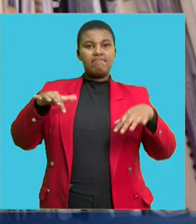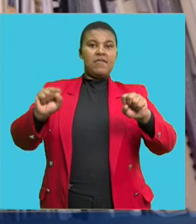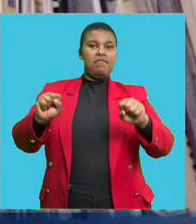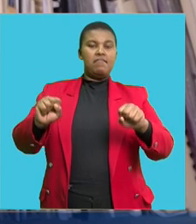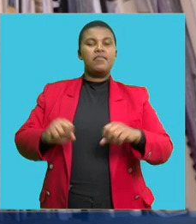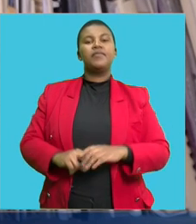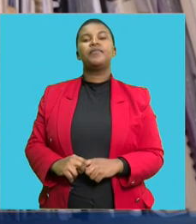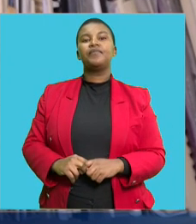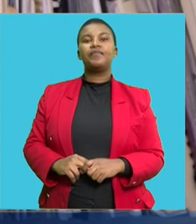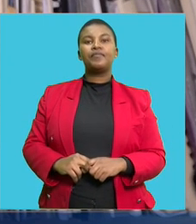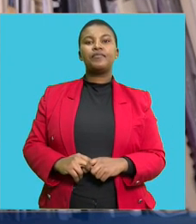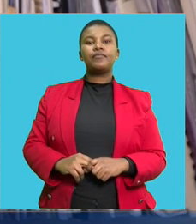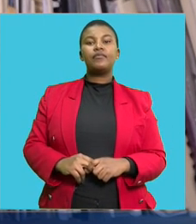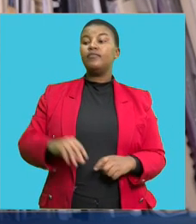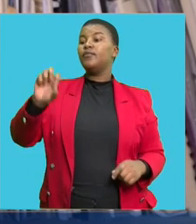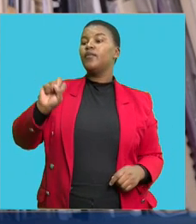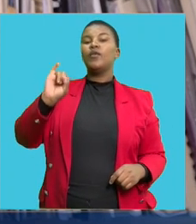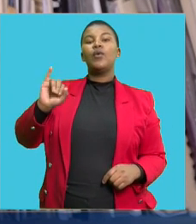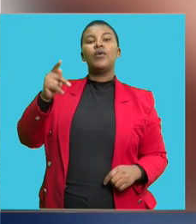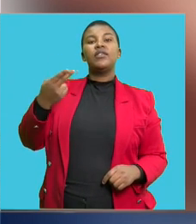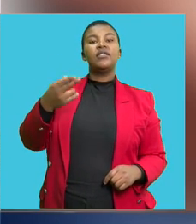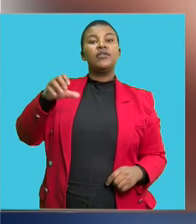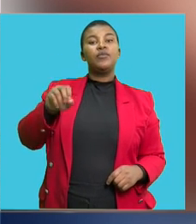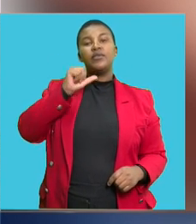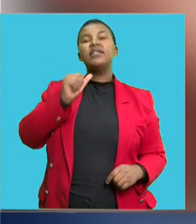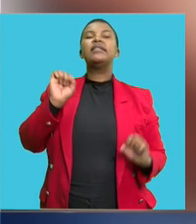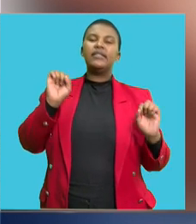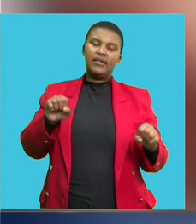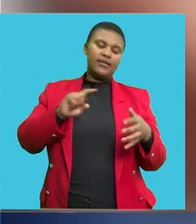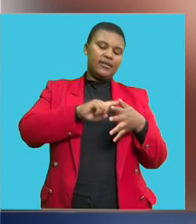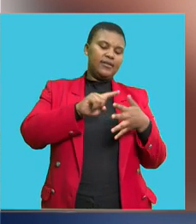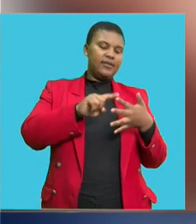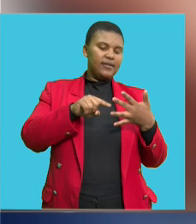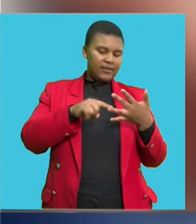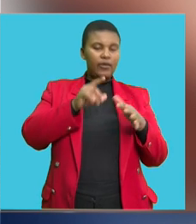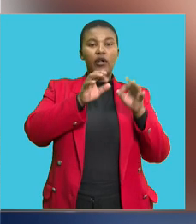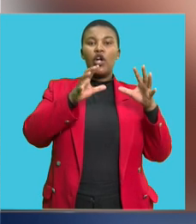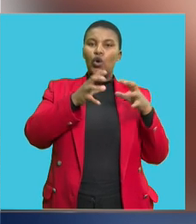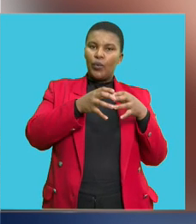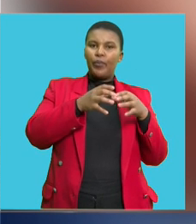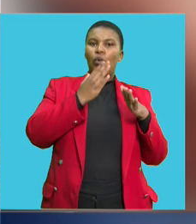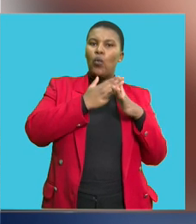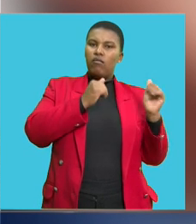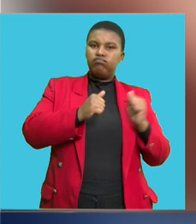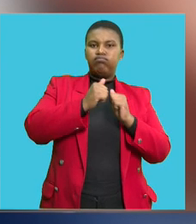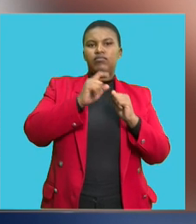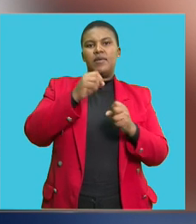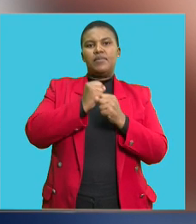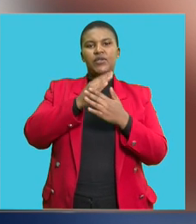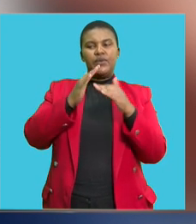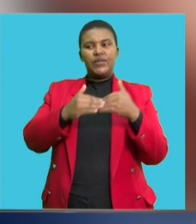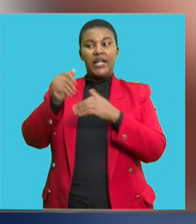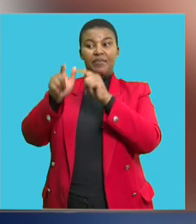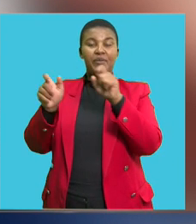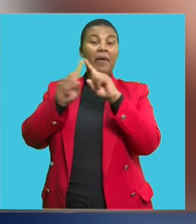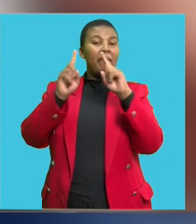position. UMasiho uthi nakuba injongo nqanga kahulumeni wobumbano kuwukubeka phambili izakhamizi zakuleli, kepha-ke kusazoqhuma